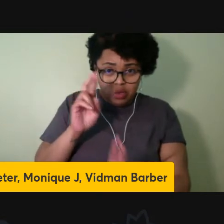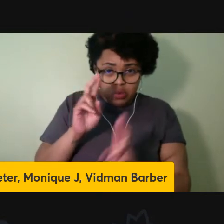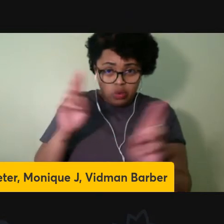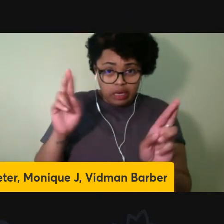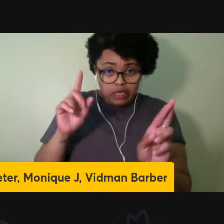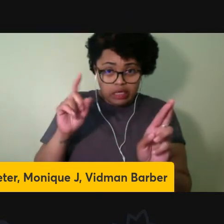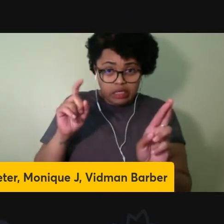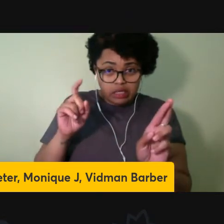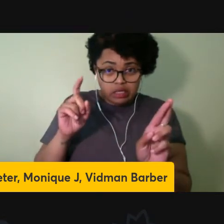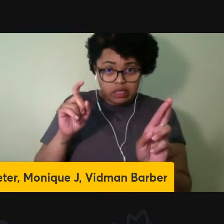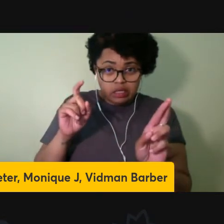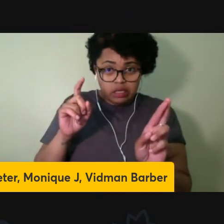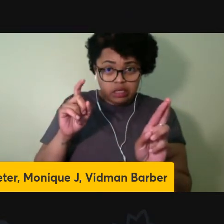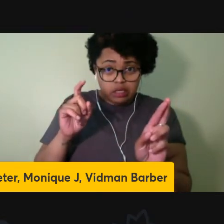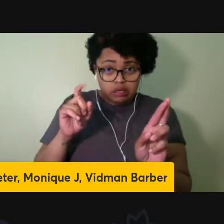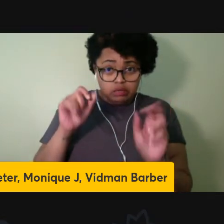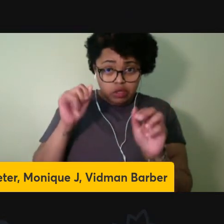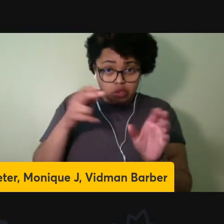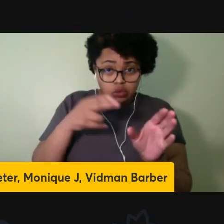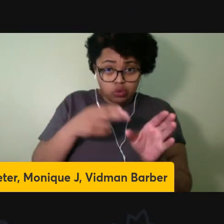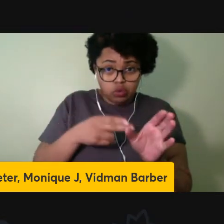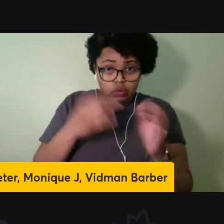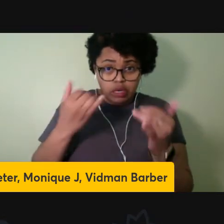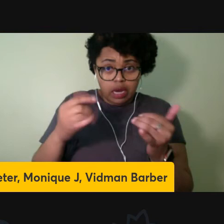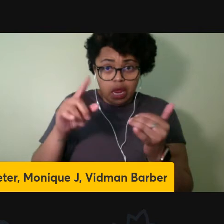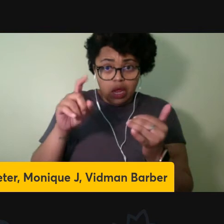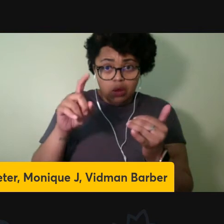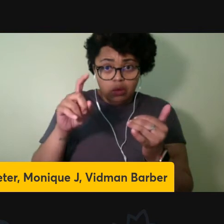Makeda Robinson to join the stage?